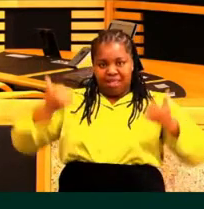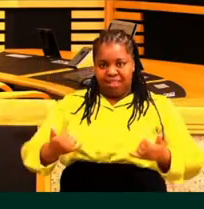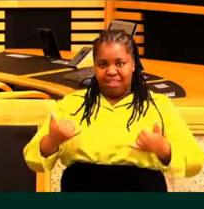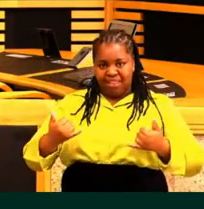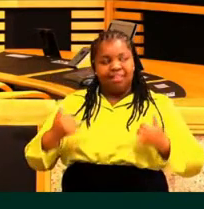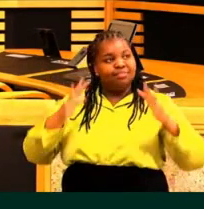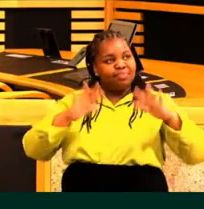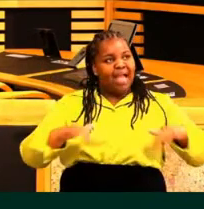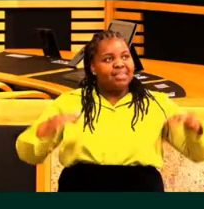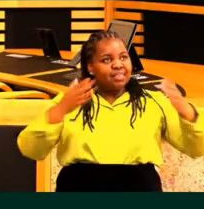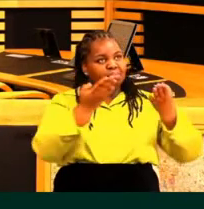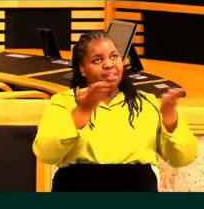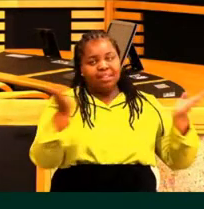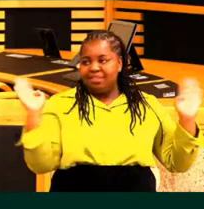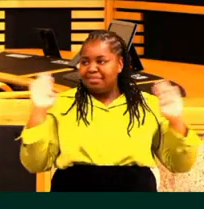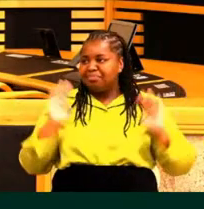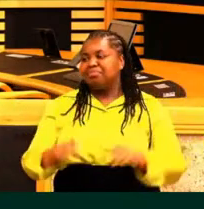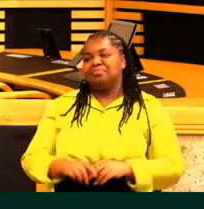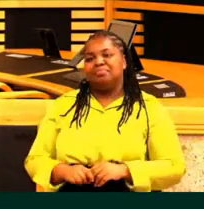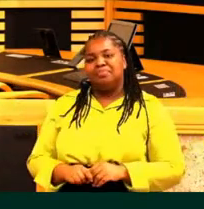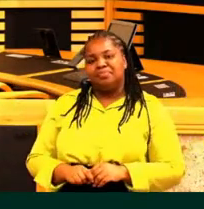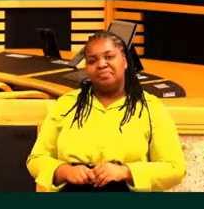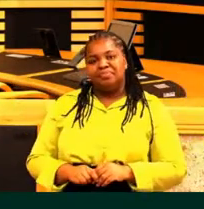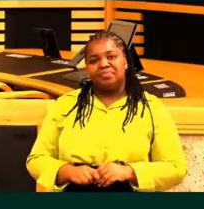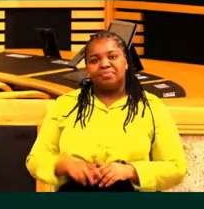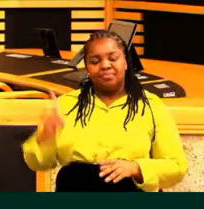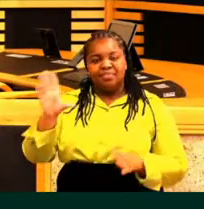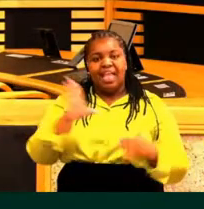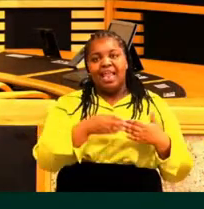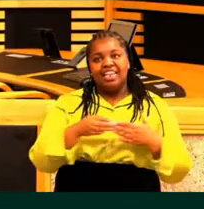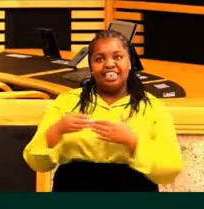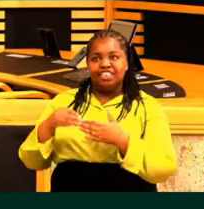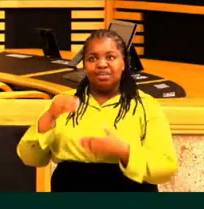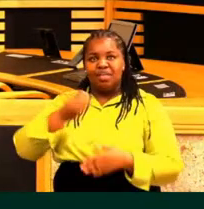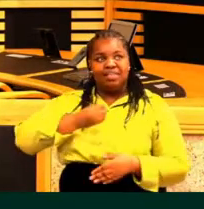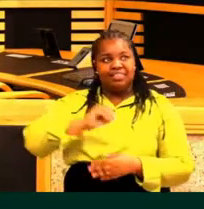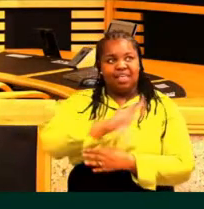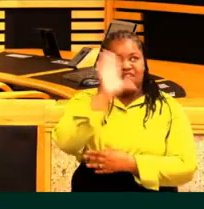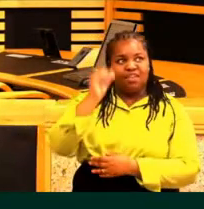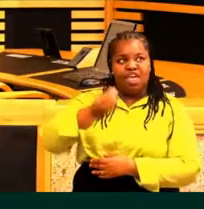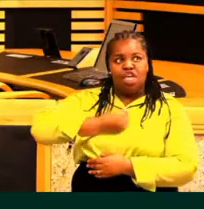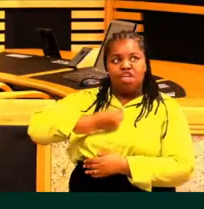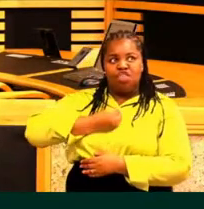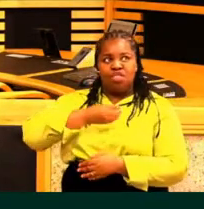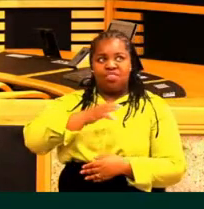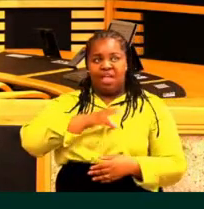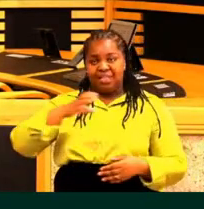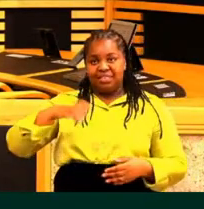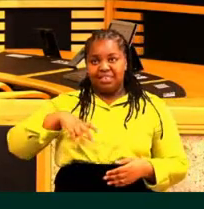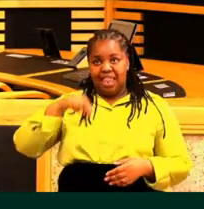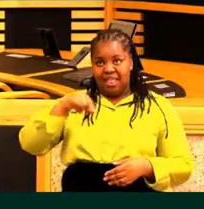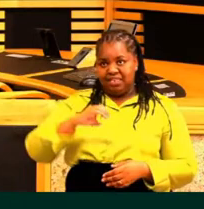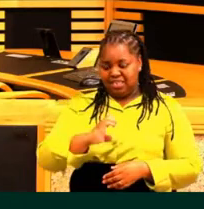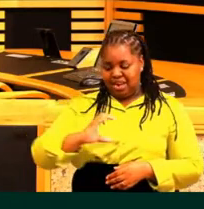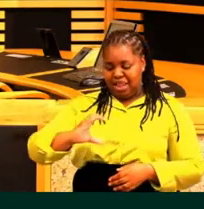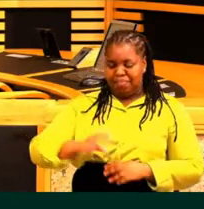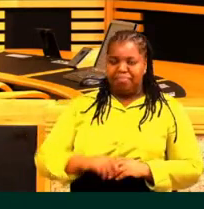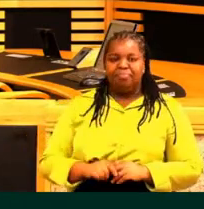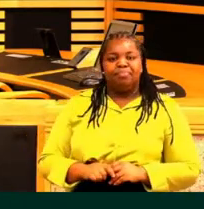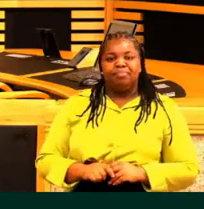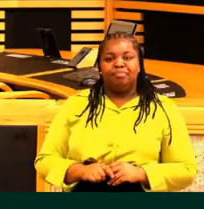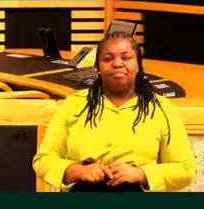Assemble the leadership of the South African youth Council in the province of the Eastern Cape